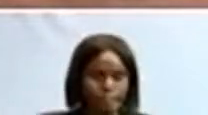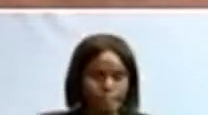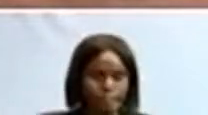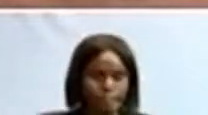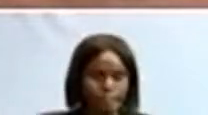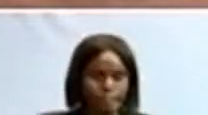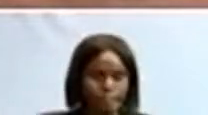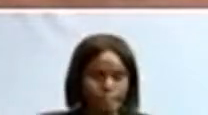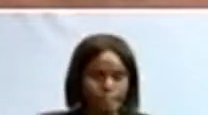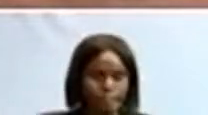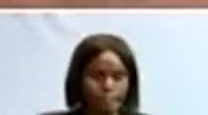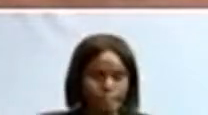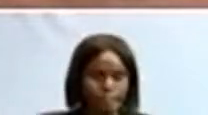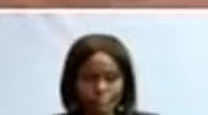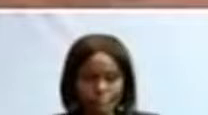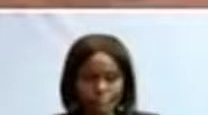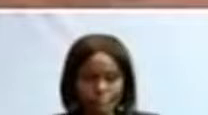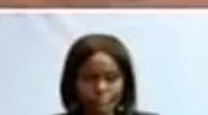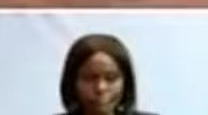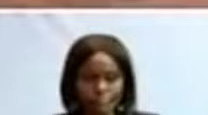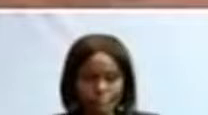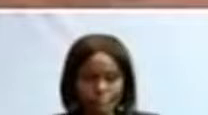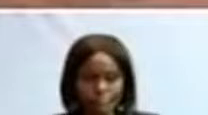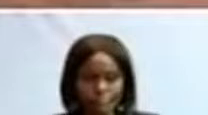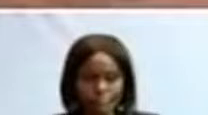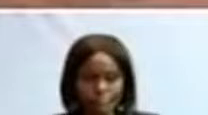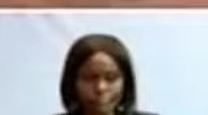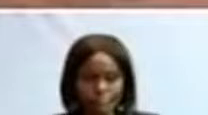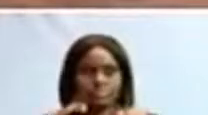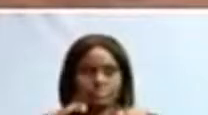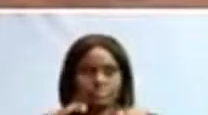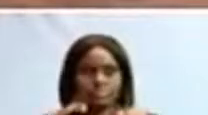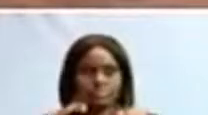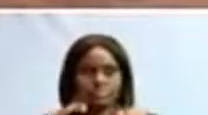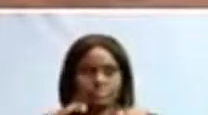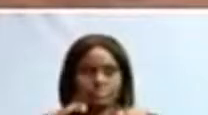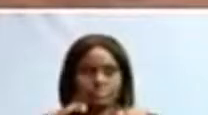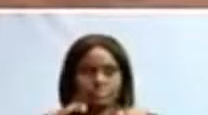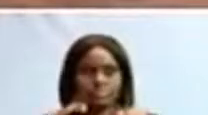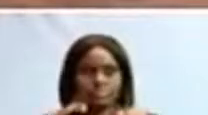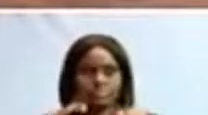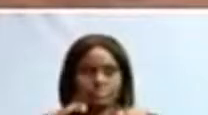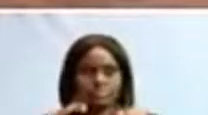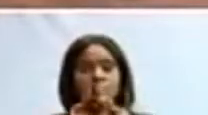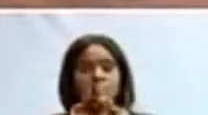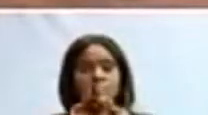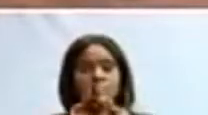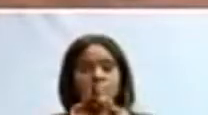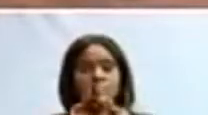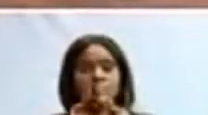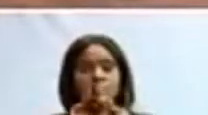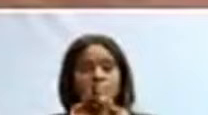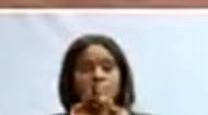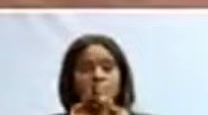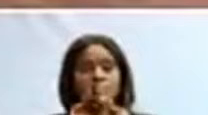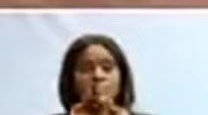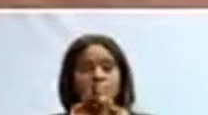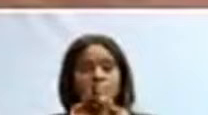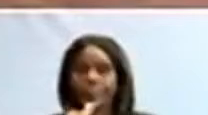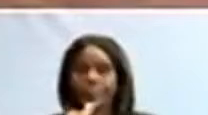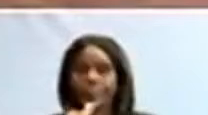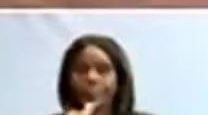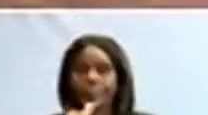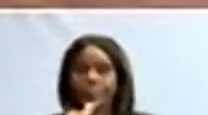members, traditional leaders, village headmen, etc., who are not